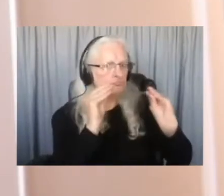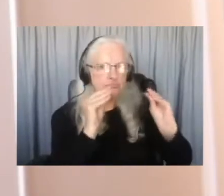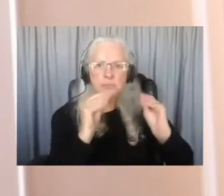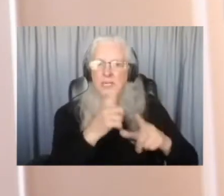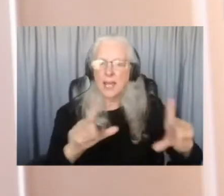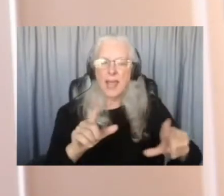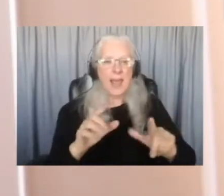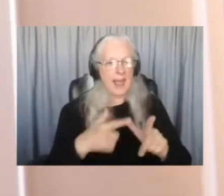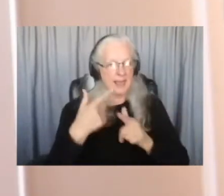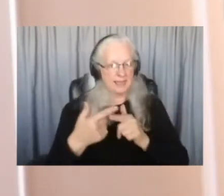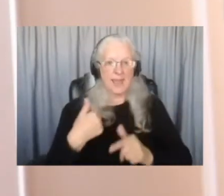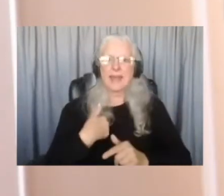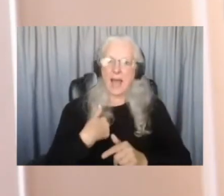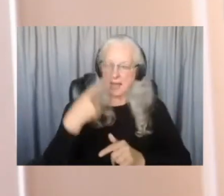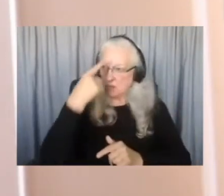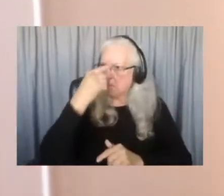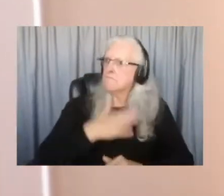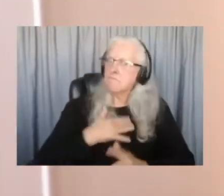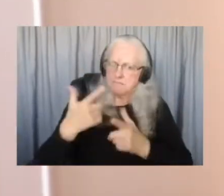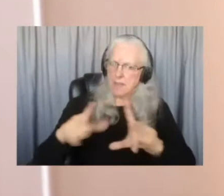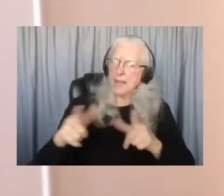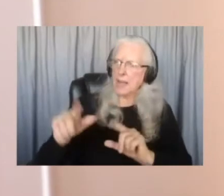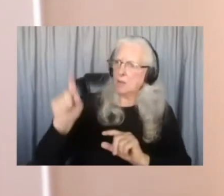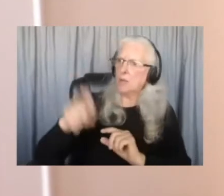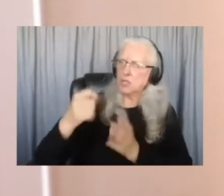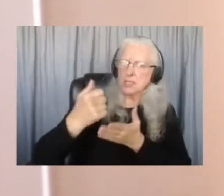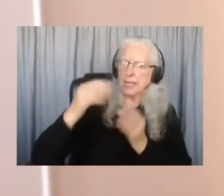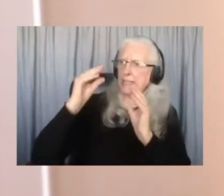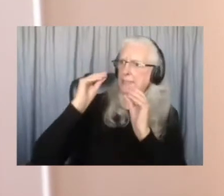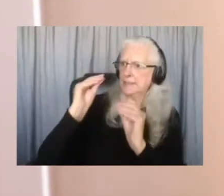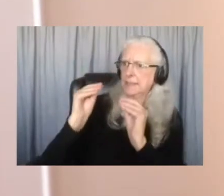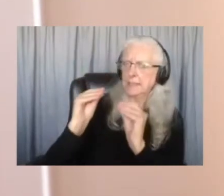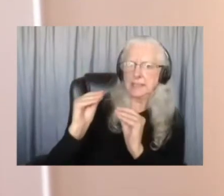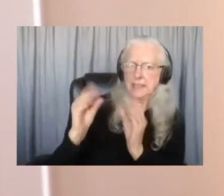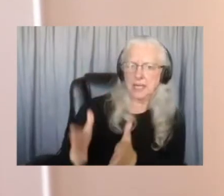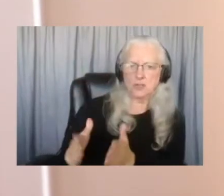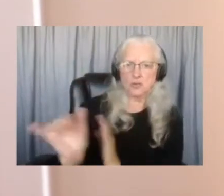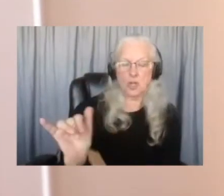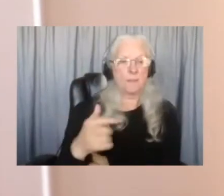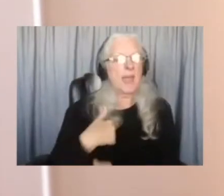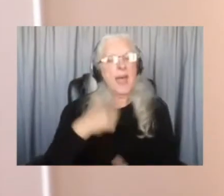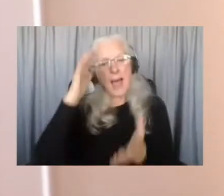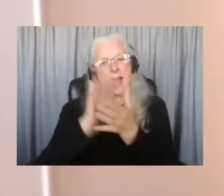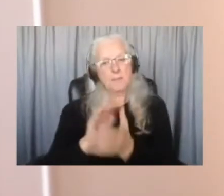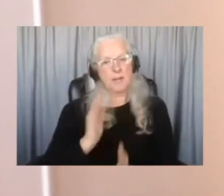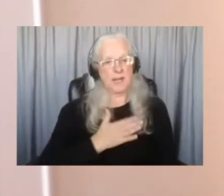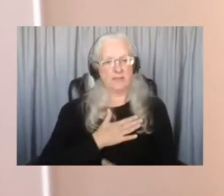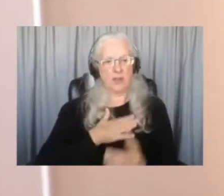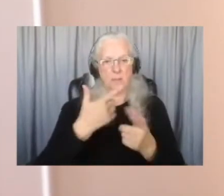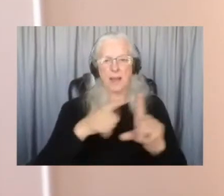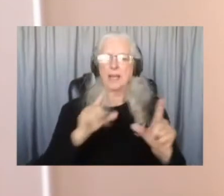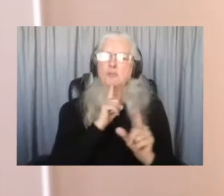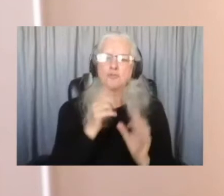some teaching like that. I believe that our language is sacred. It was given to